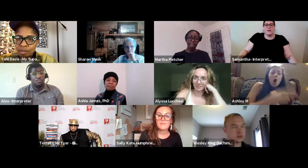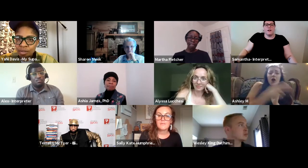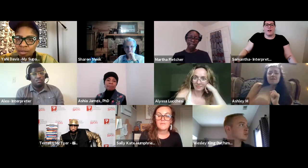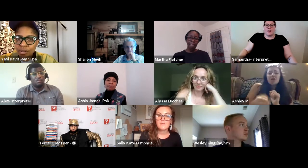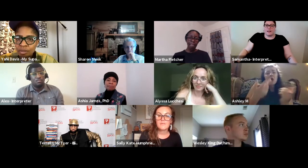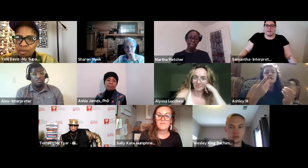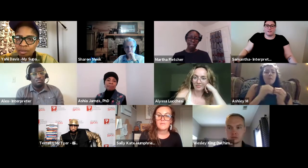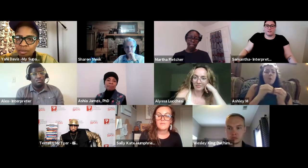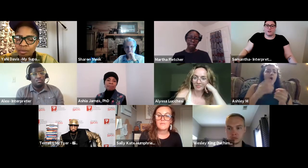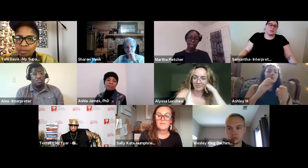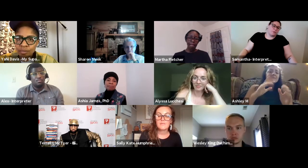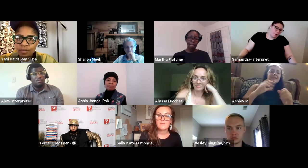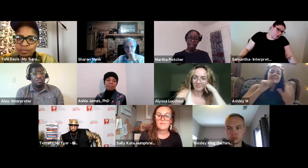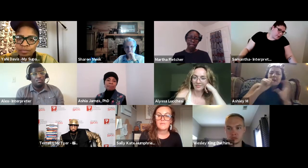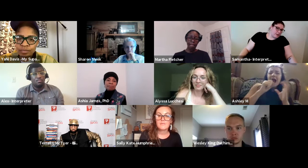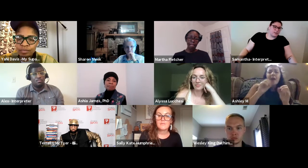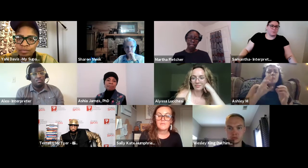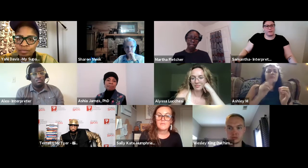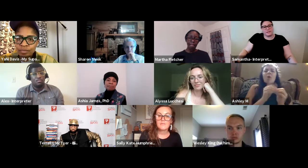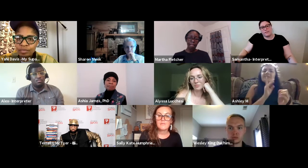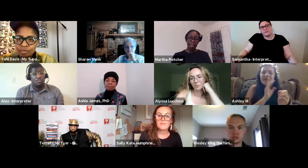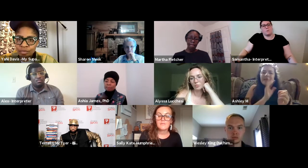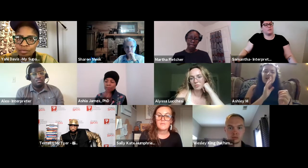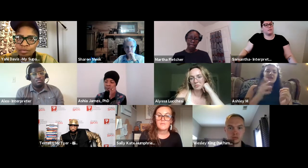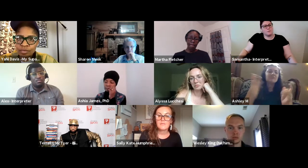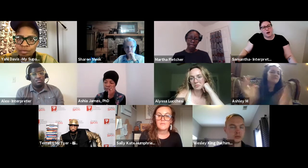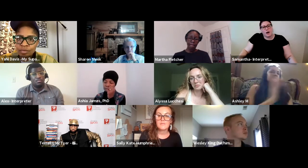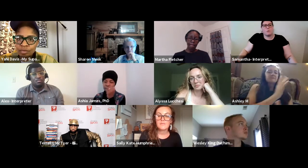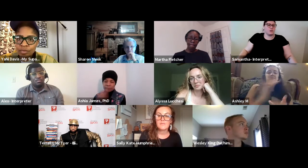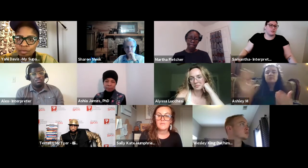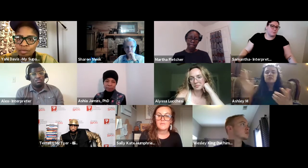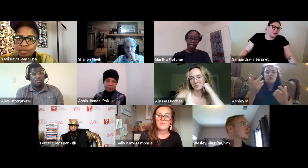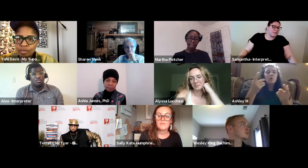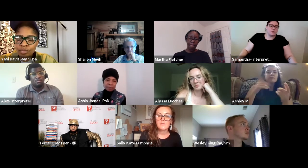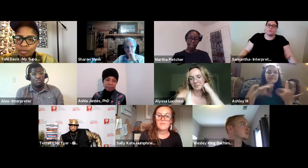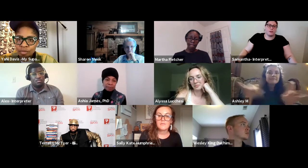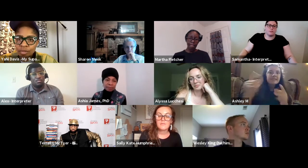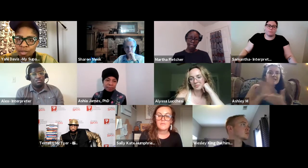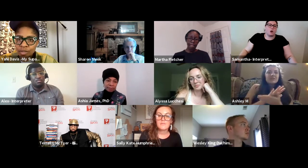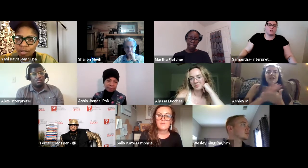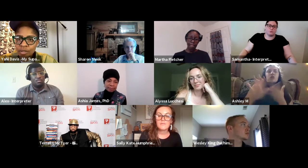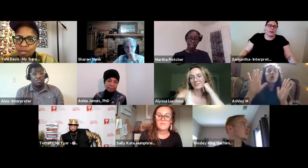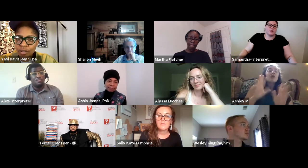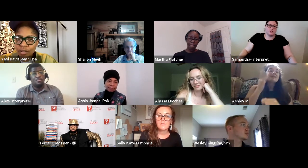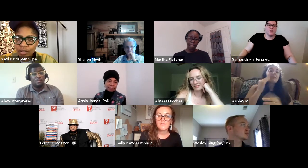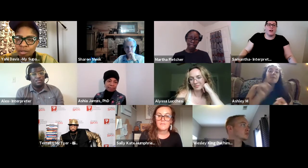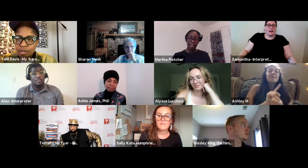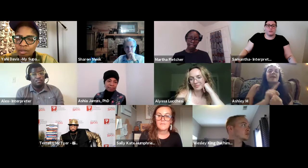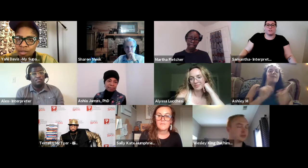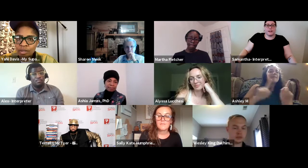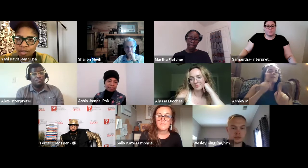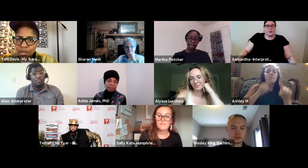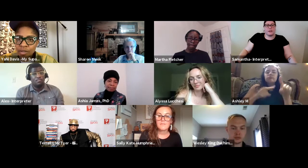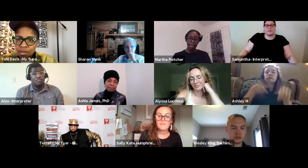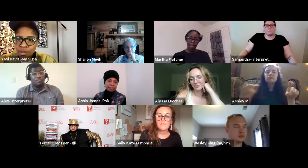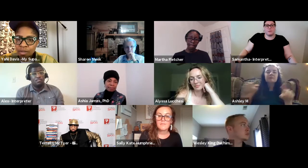sign, and from hard of hearing to completely deaf. Some would SimCom or just speak, and there's a really large range. And it